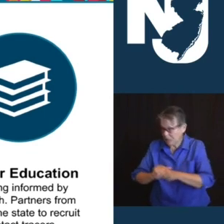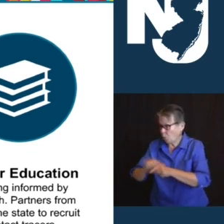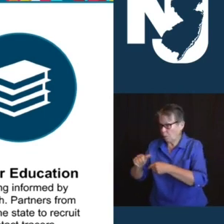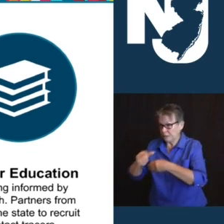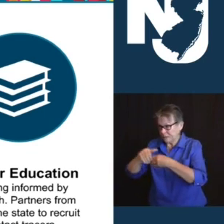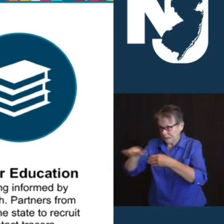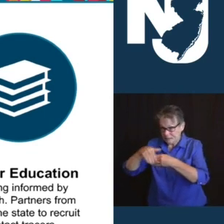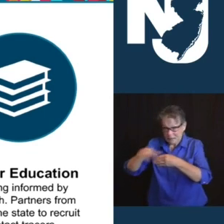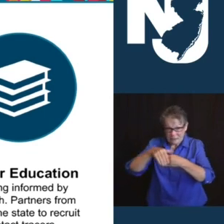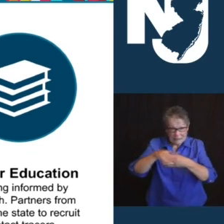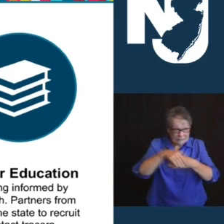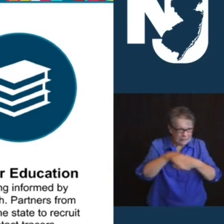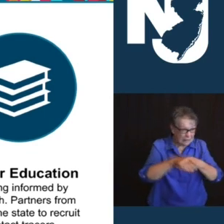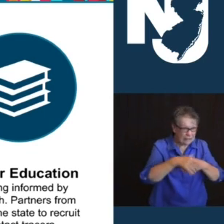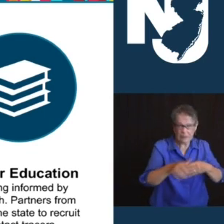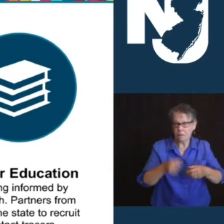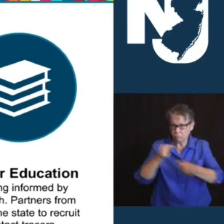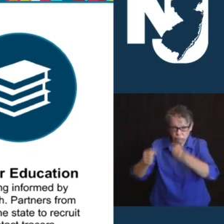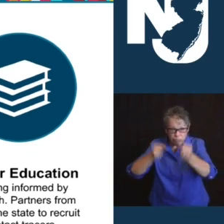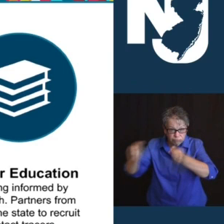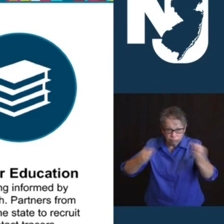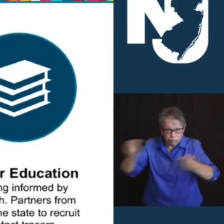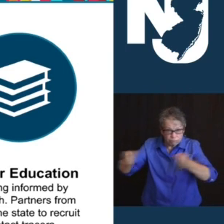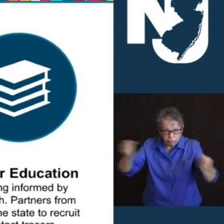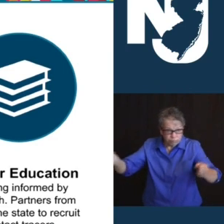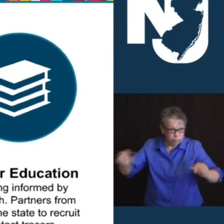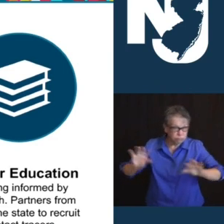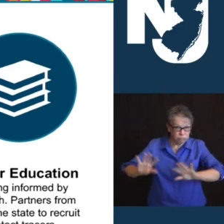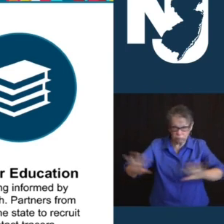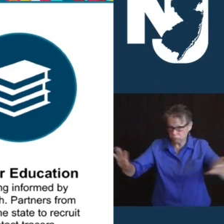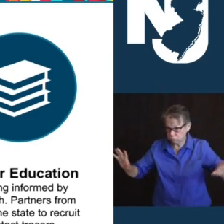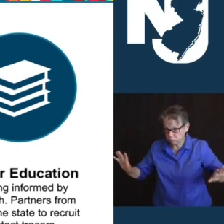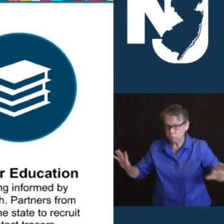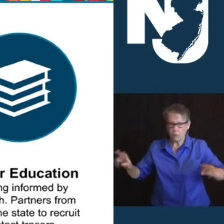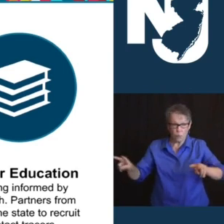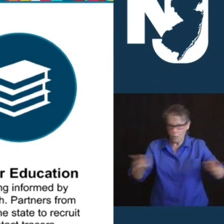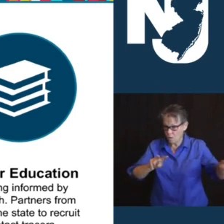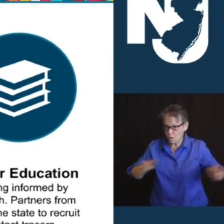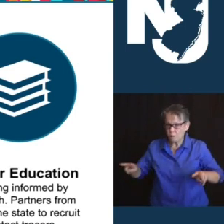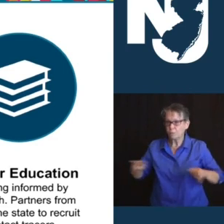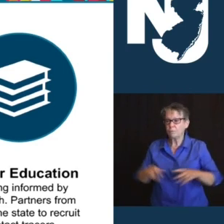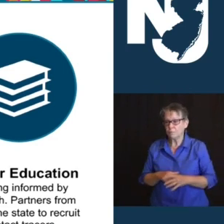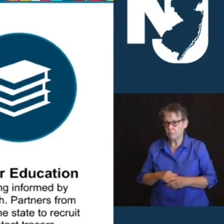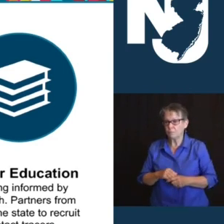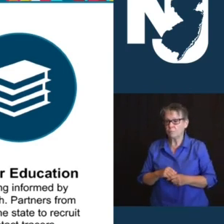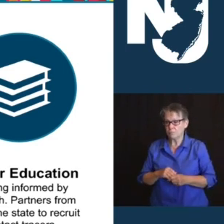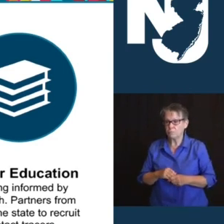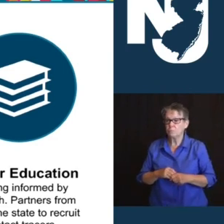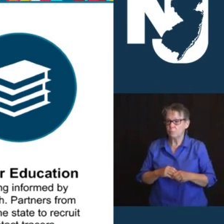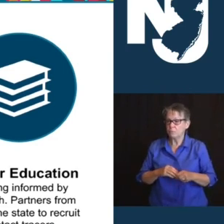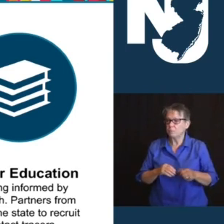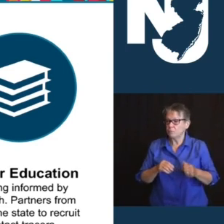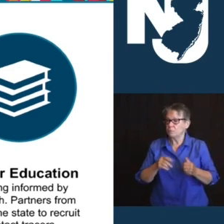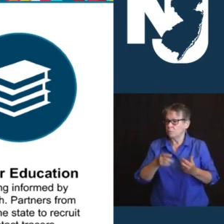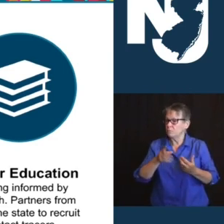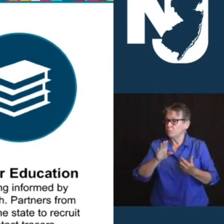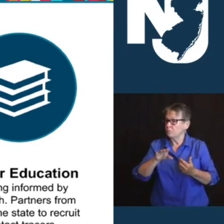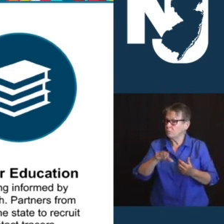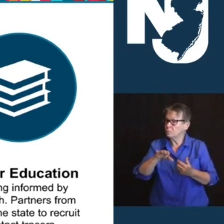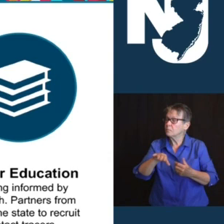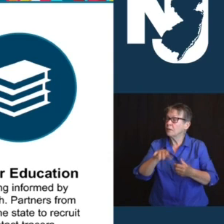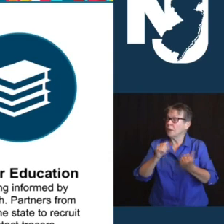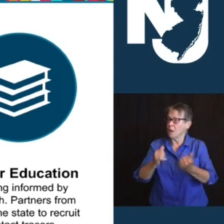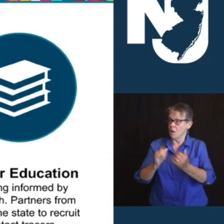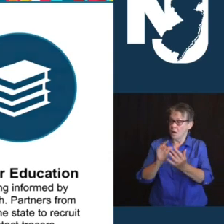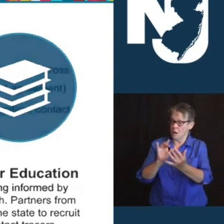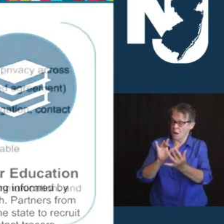state. Contact tracers will be required to complete a comprehensive 18-hour